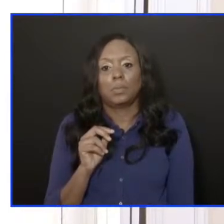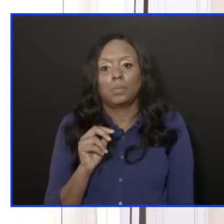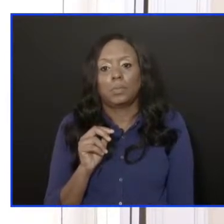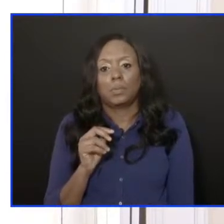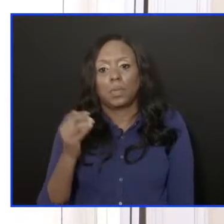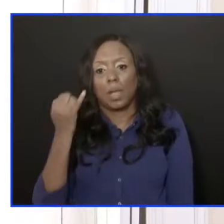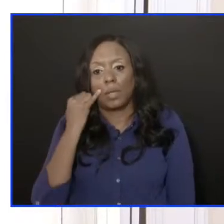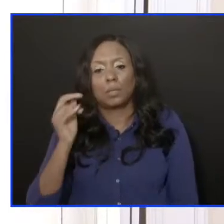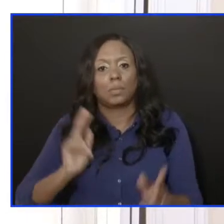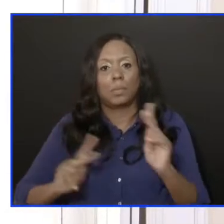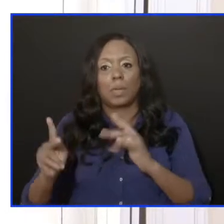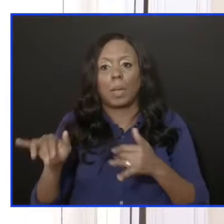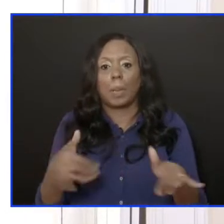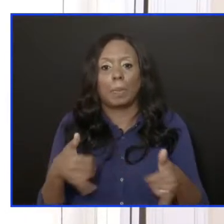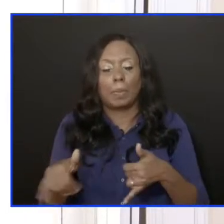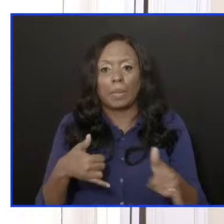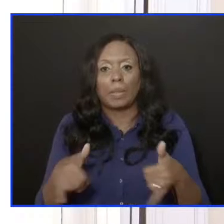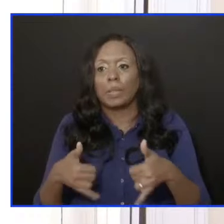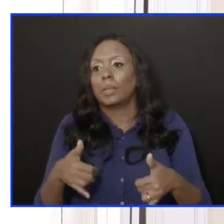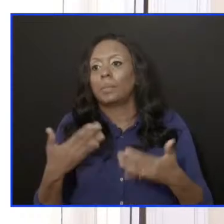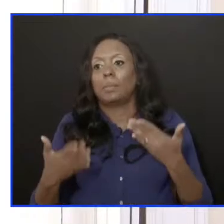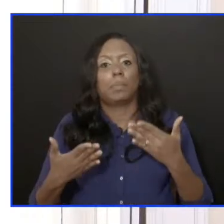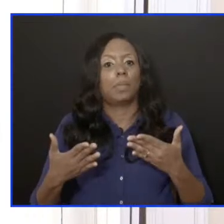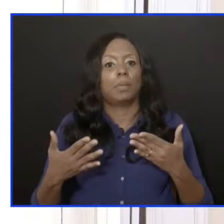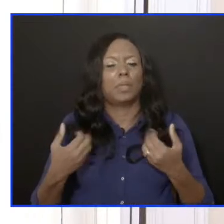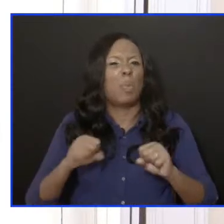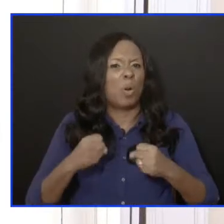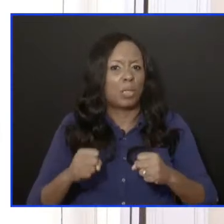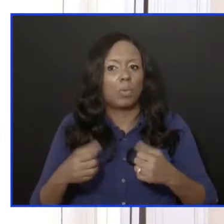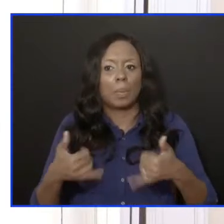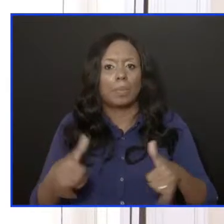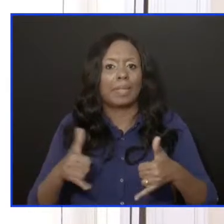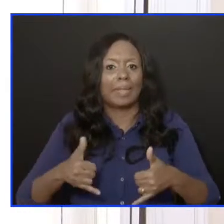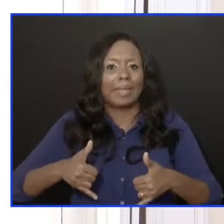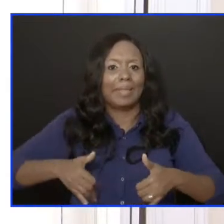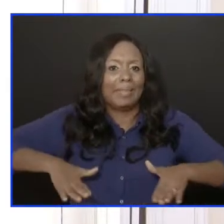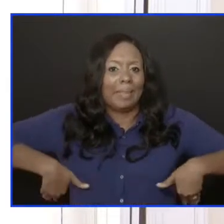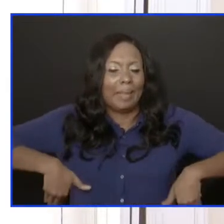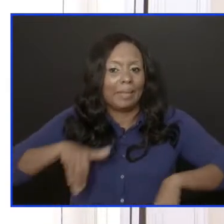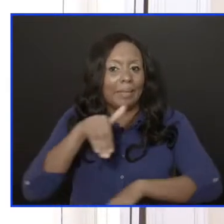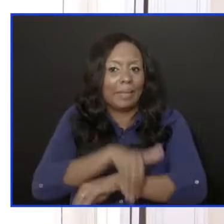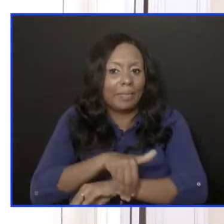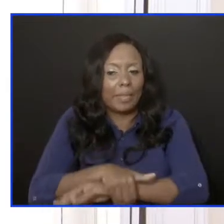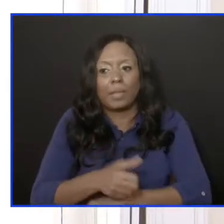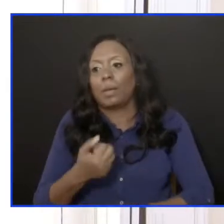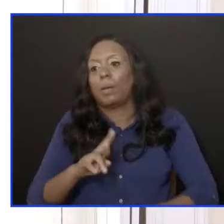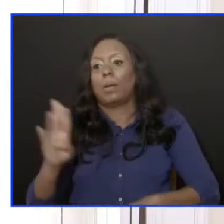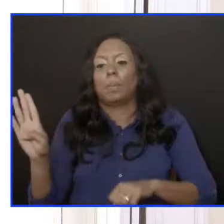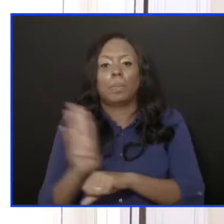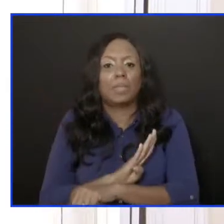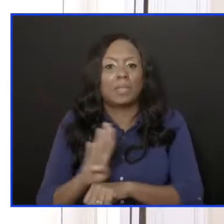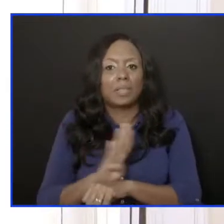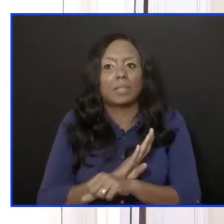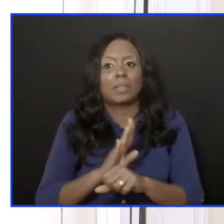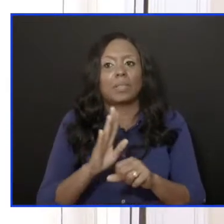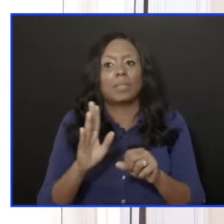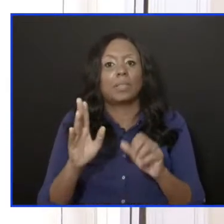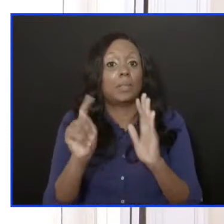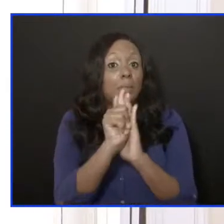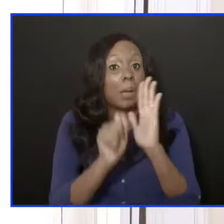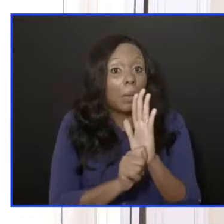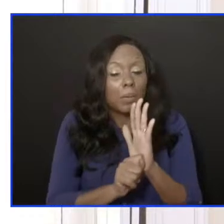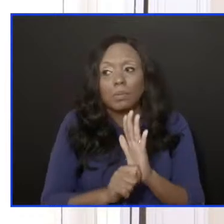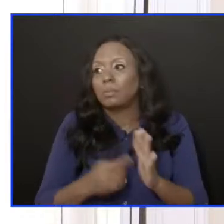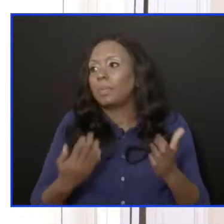individual sports may want to play a little later in the evening, or whether it is the fact that businesses in town and in the malls recognize that